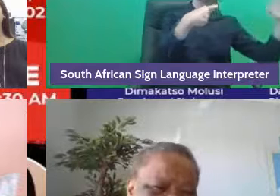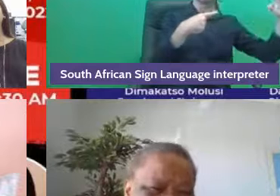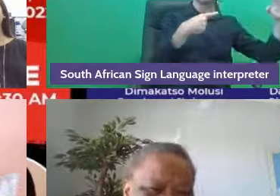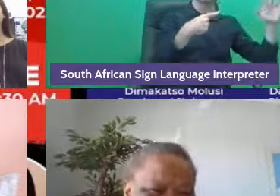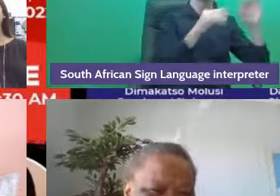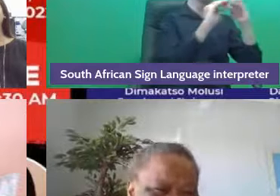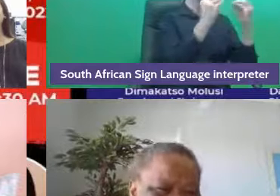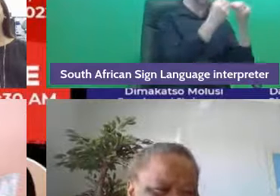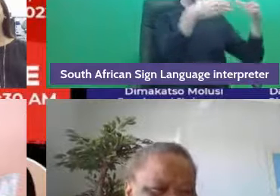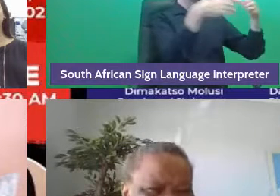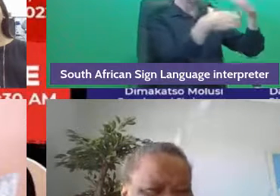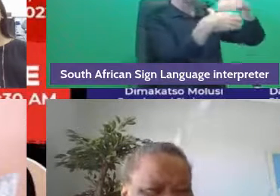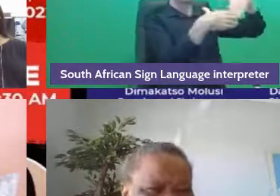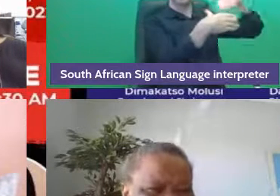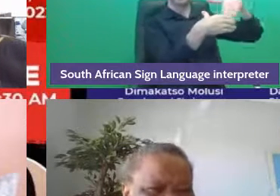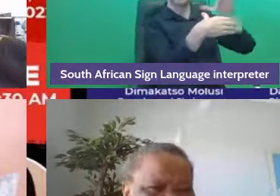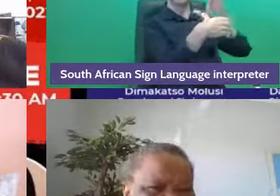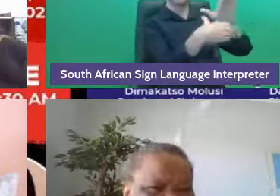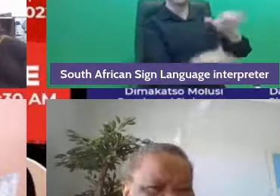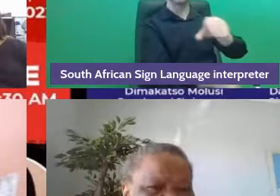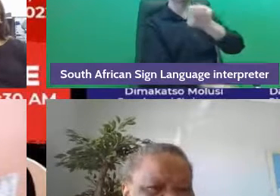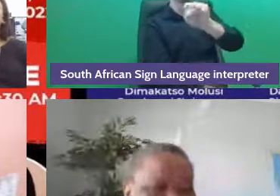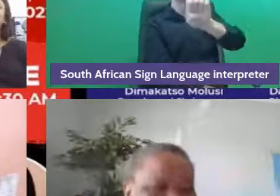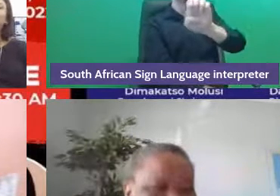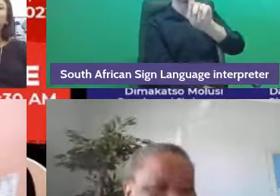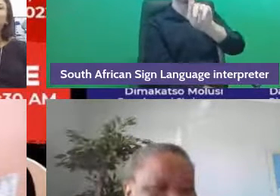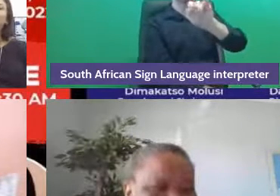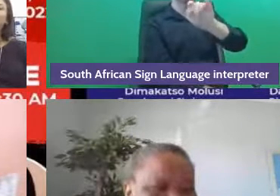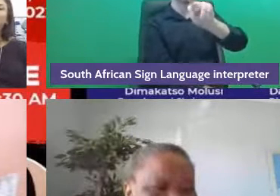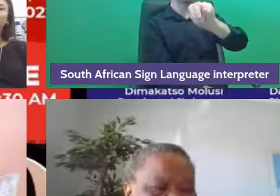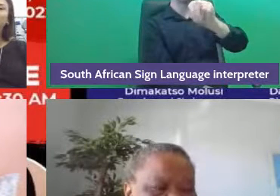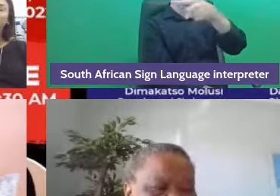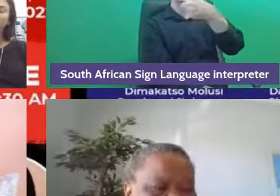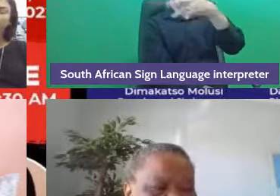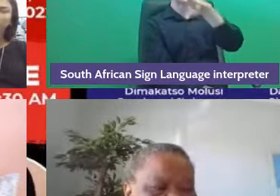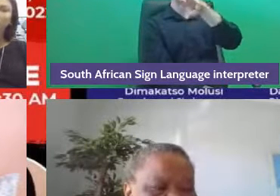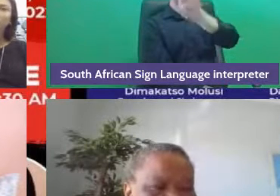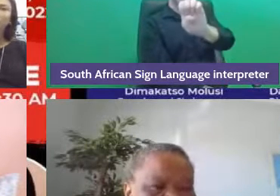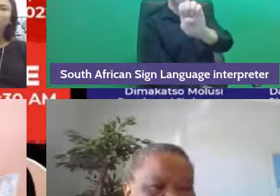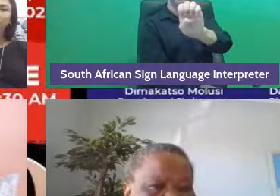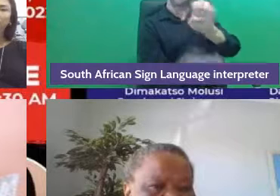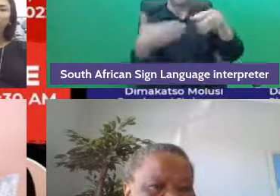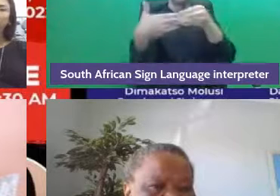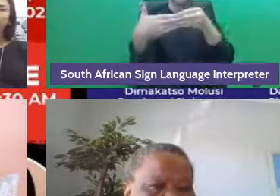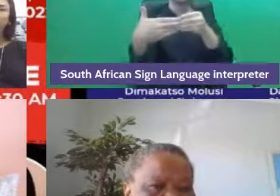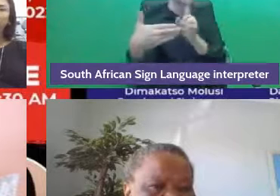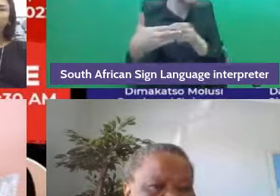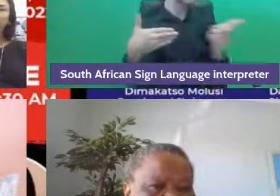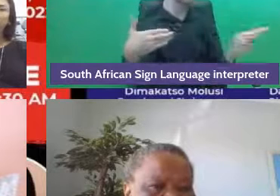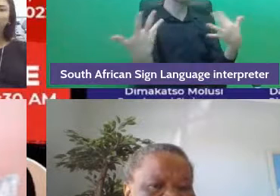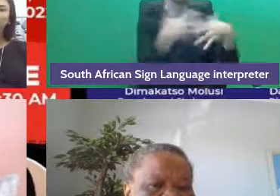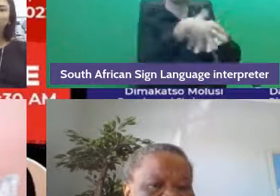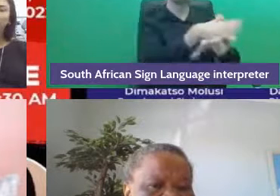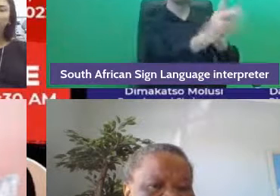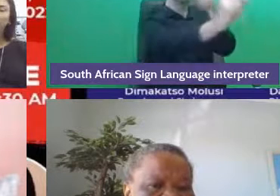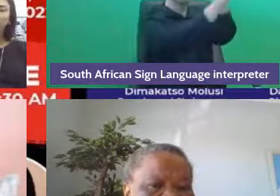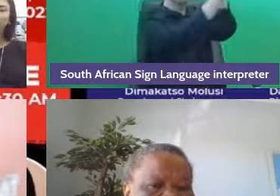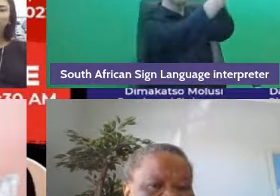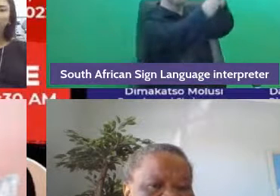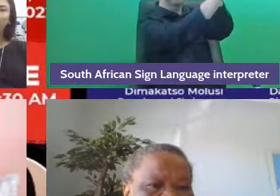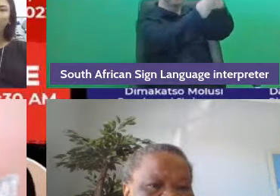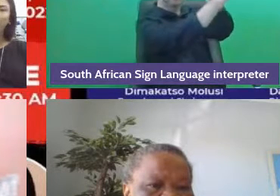formed by Seking queer members and are fighting for the rights and beliefs of local queer persons in